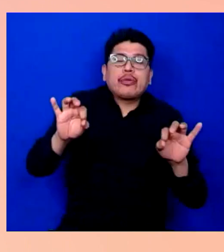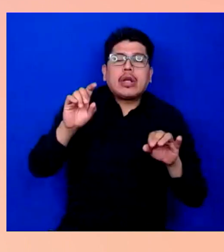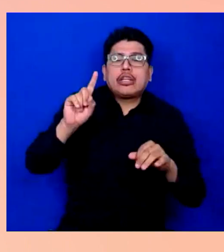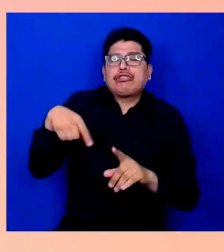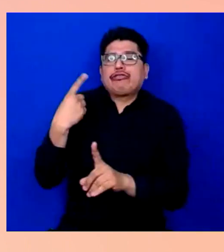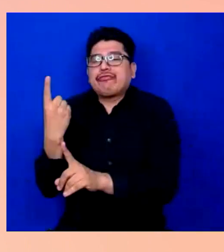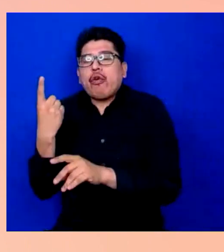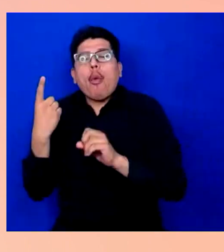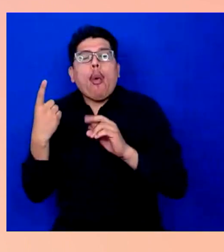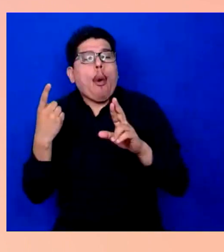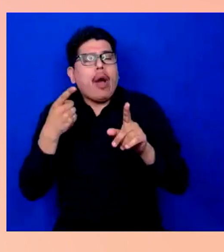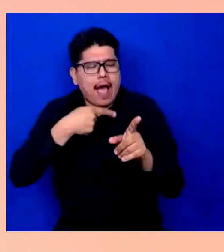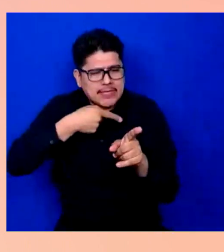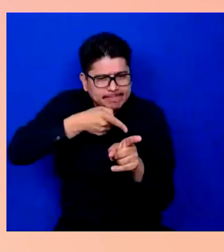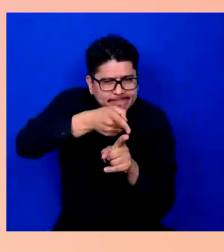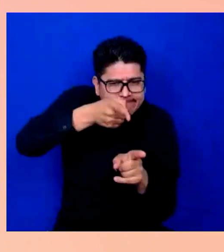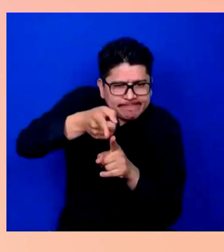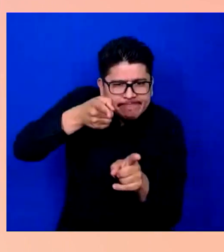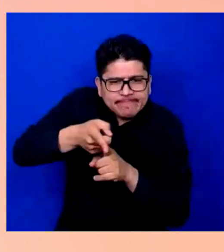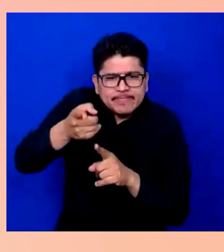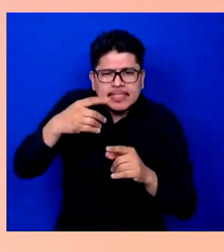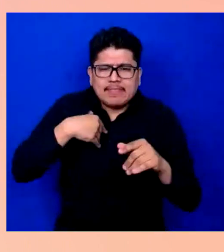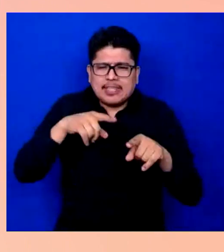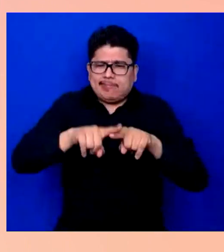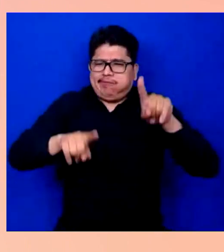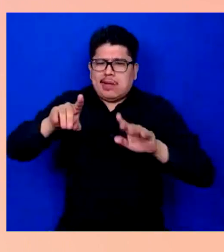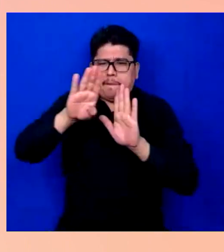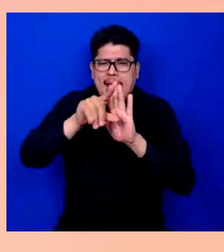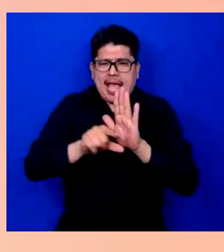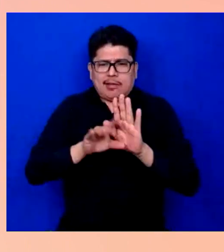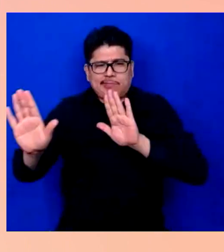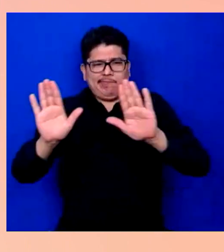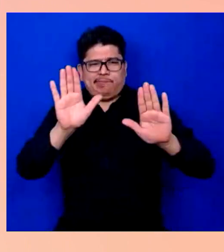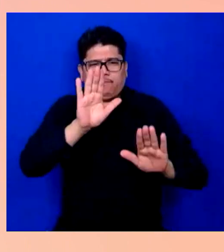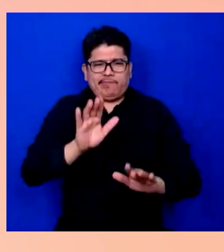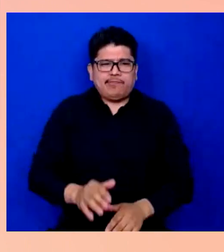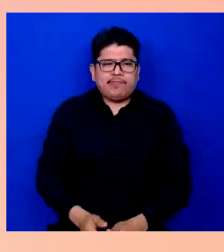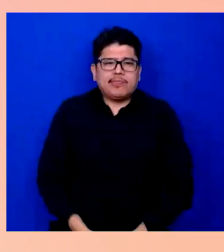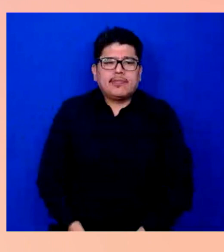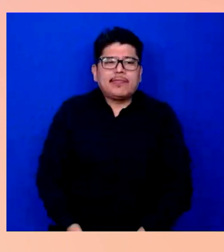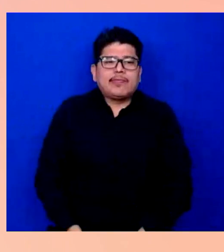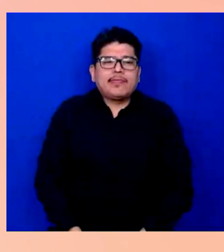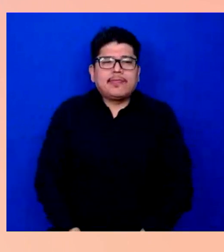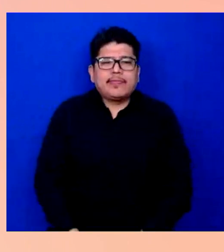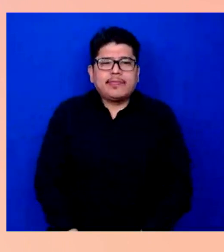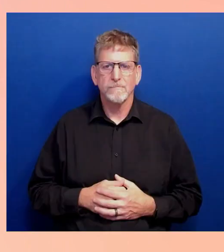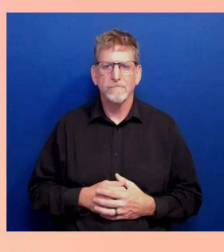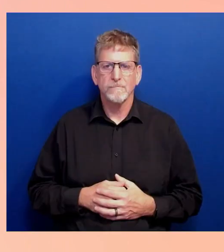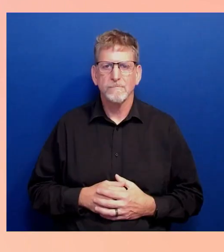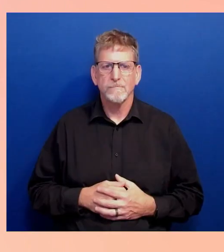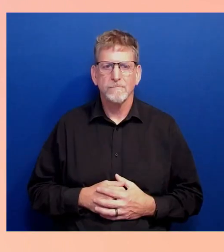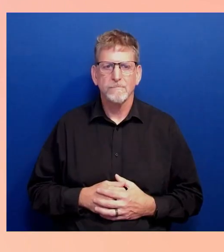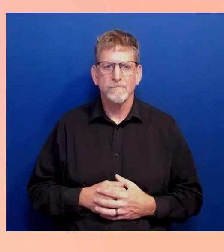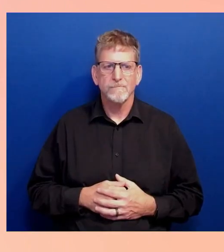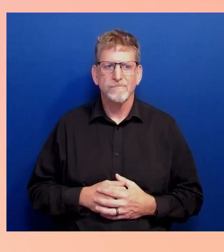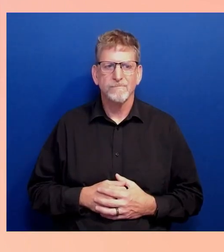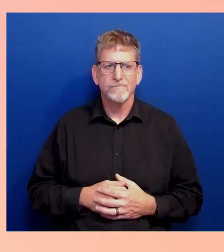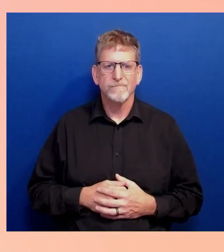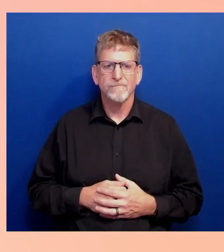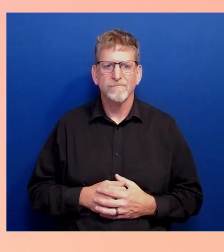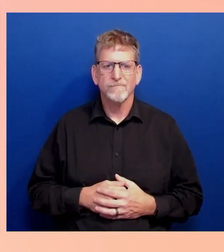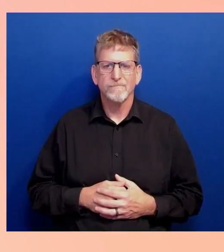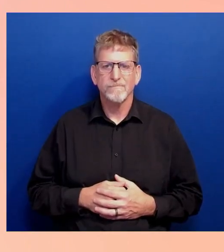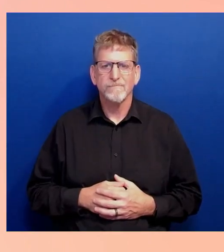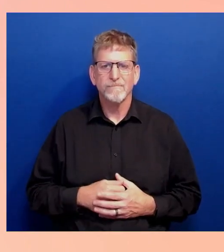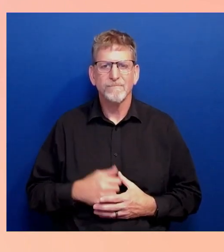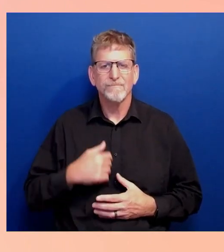from a variety of backgrounds. Thanks. I love that sort of actions for companies, actions for policy,